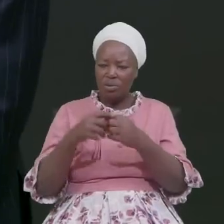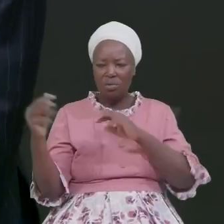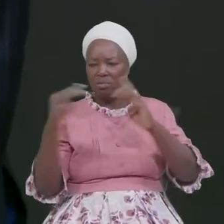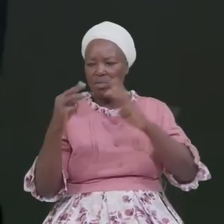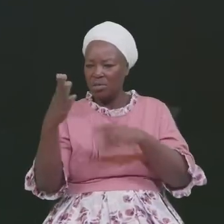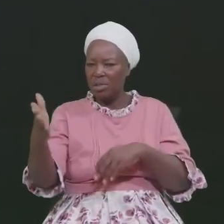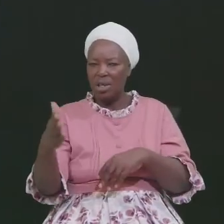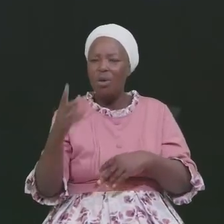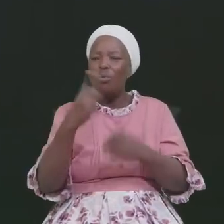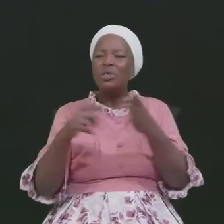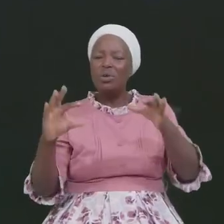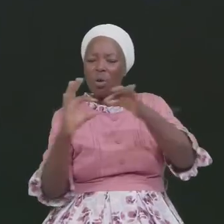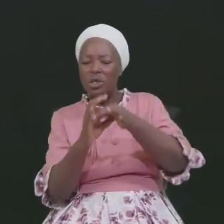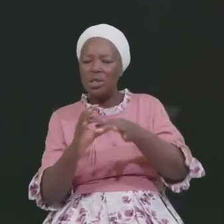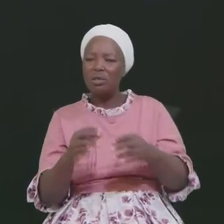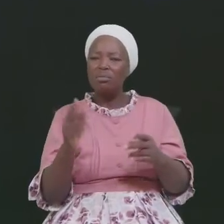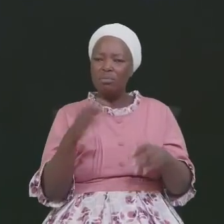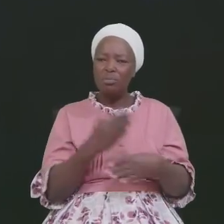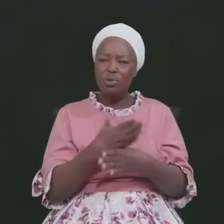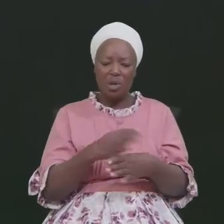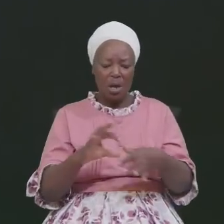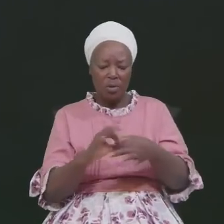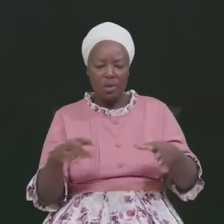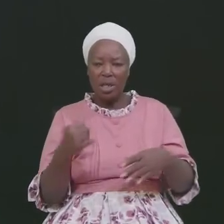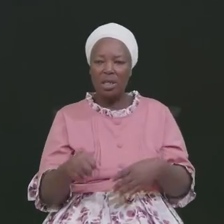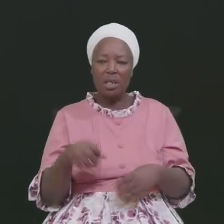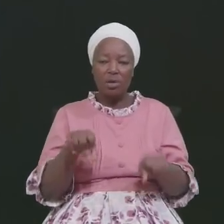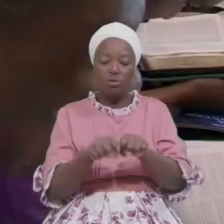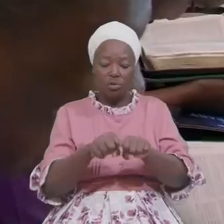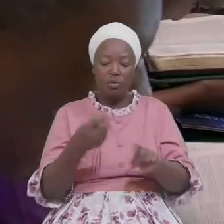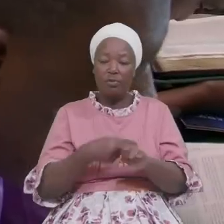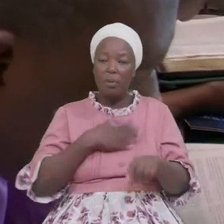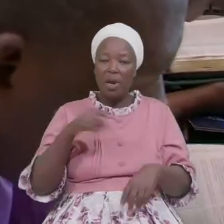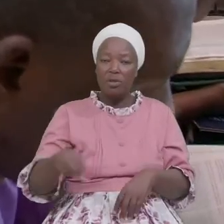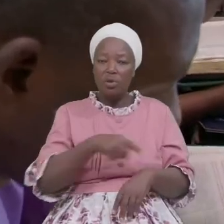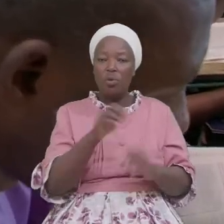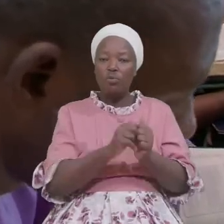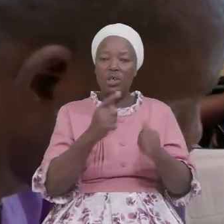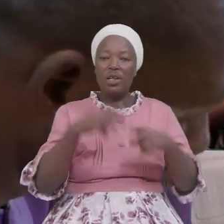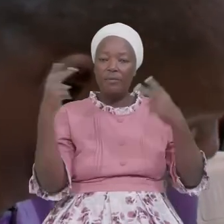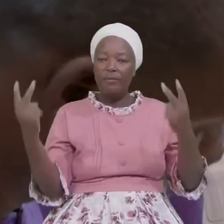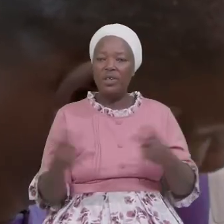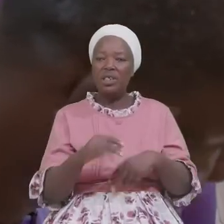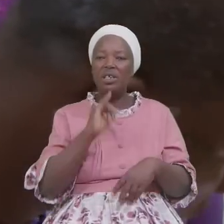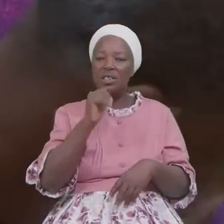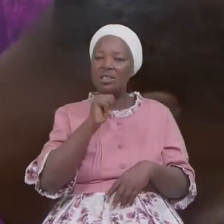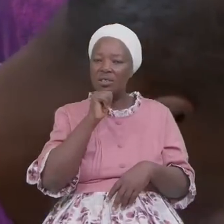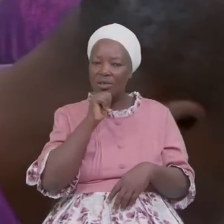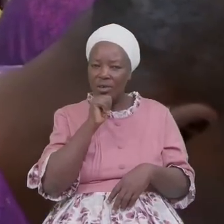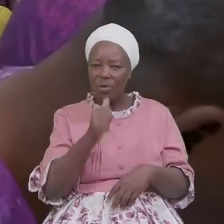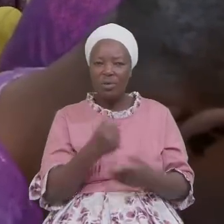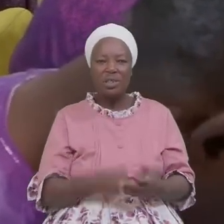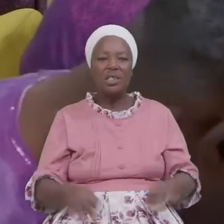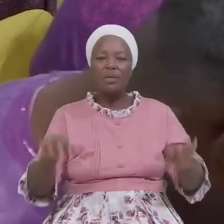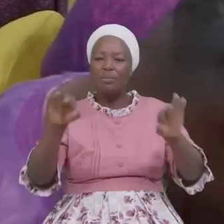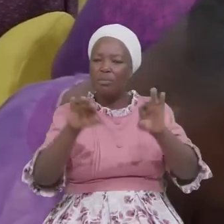between loosing the shoe in my feet with the victory? It's not the importance